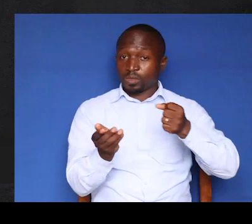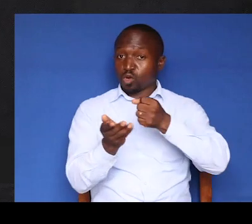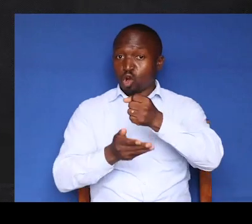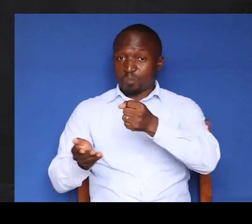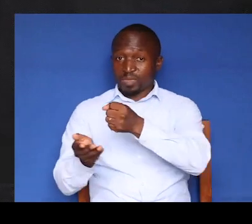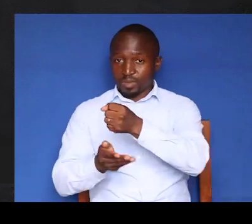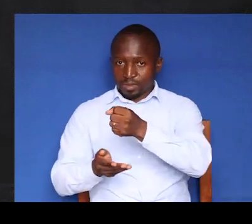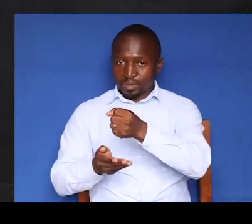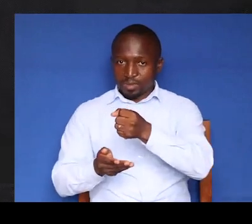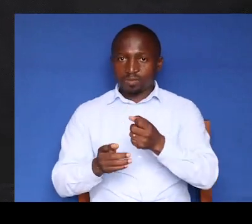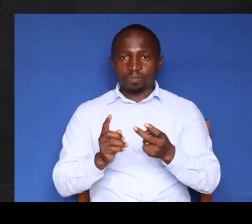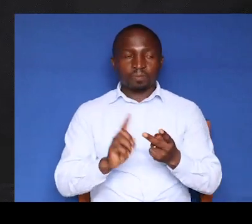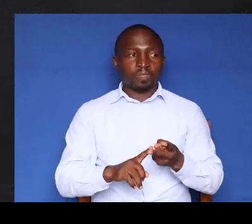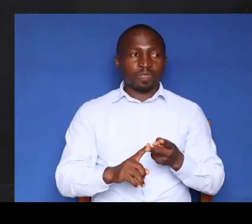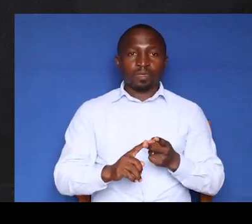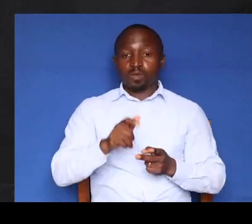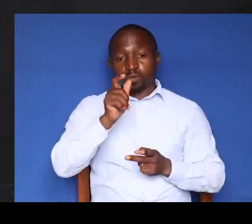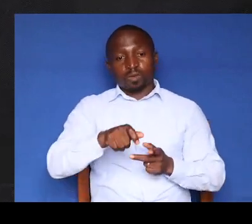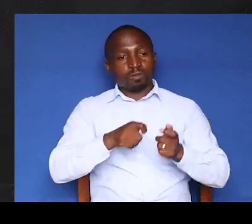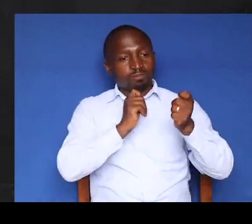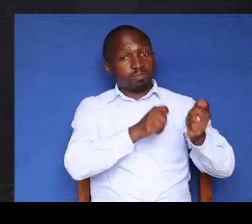crops cultivated when people